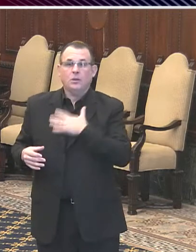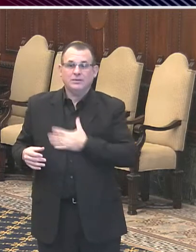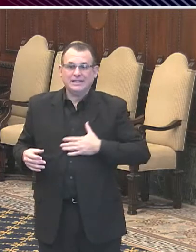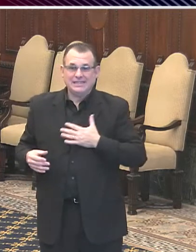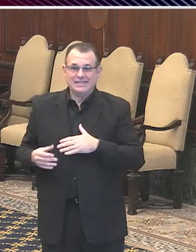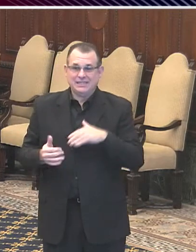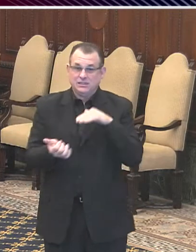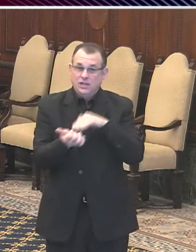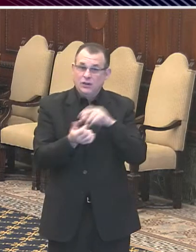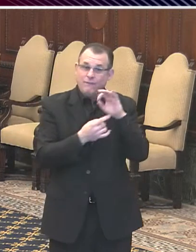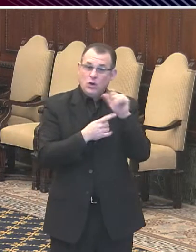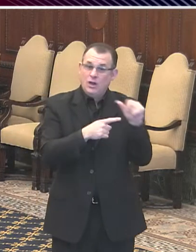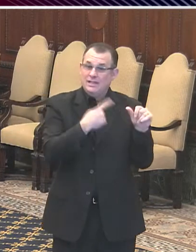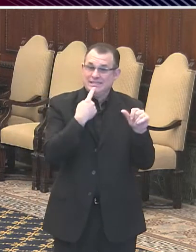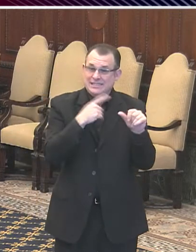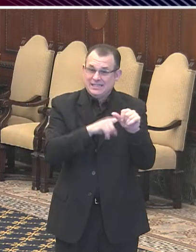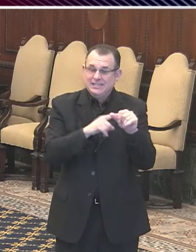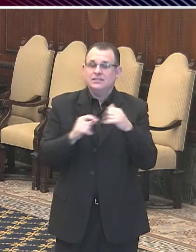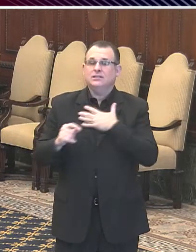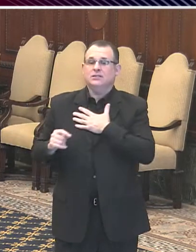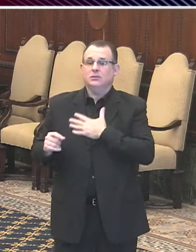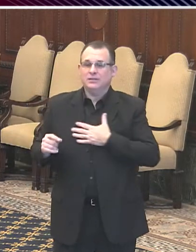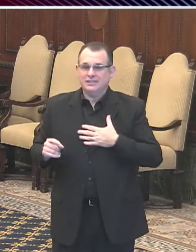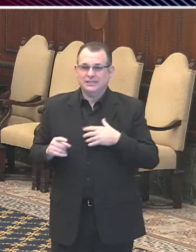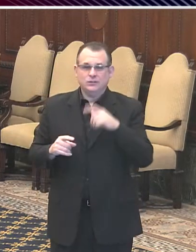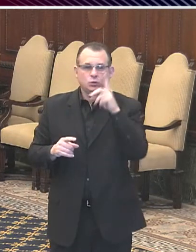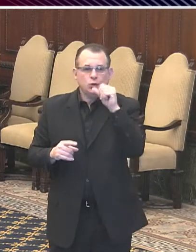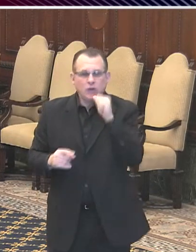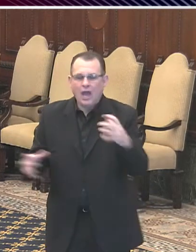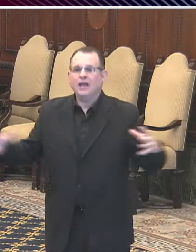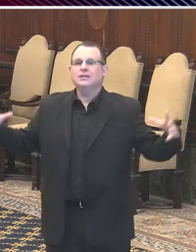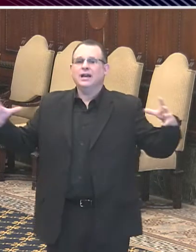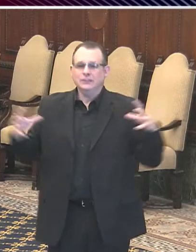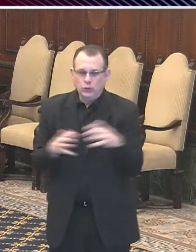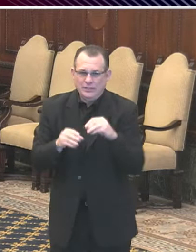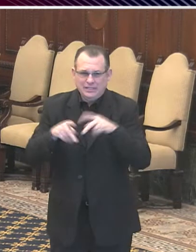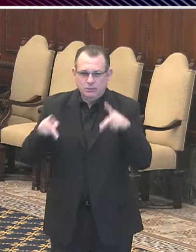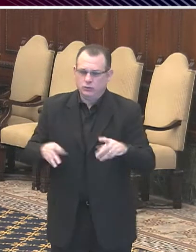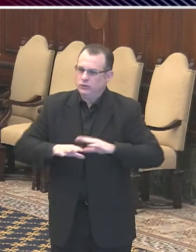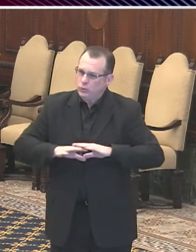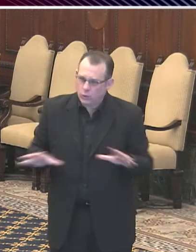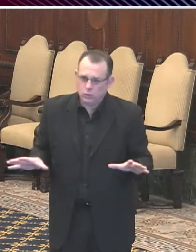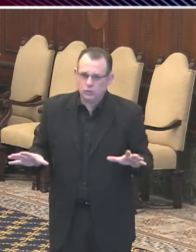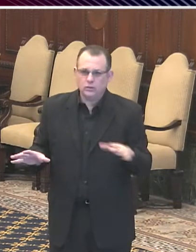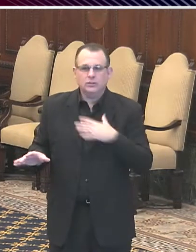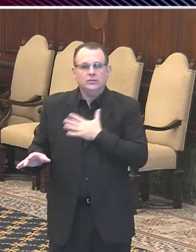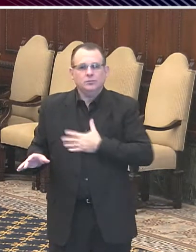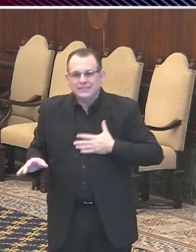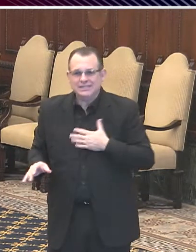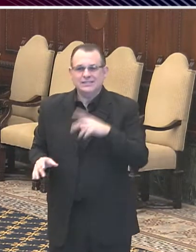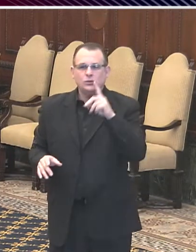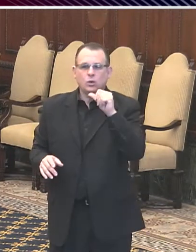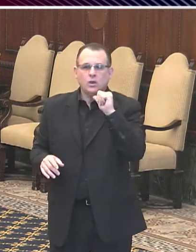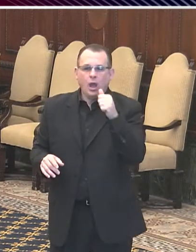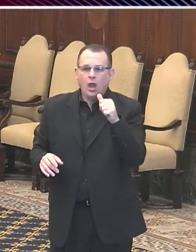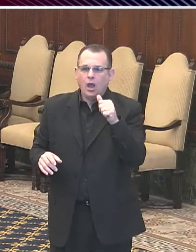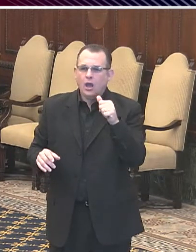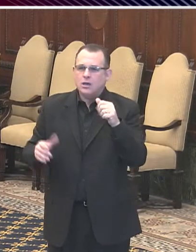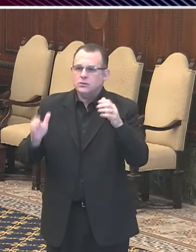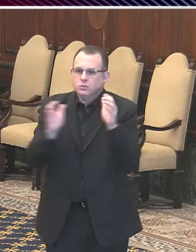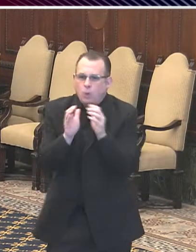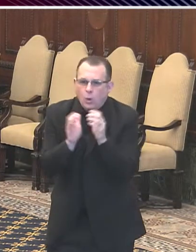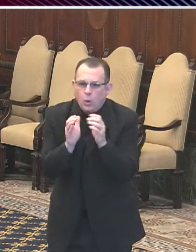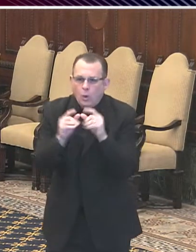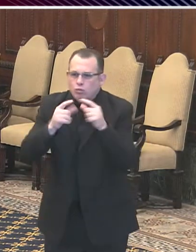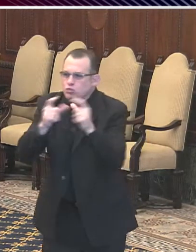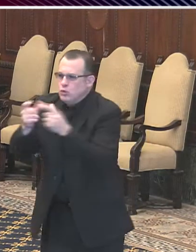has said, please do not gather in person. Please do not gather small groups of clergy and musicians